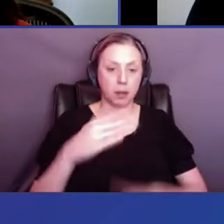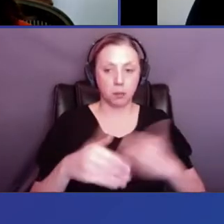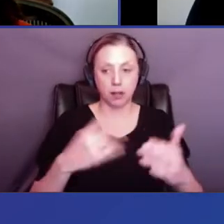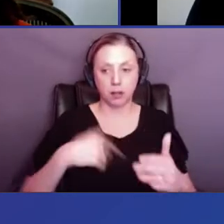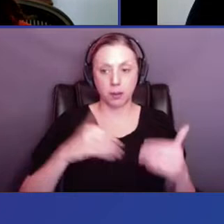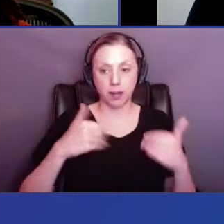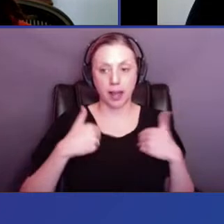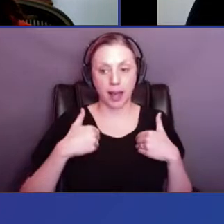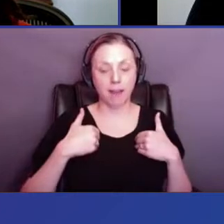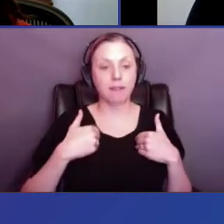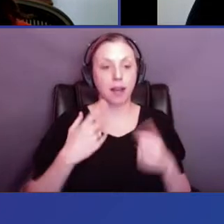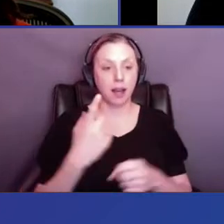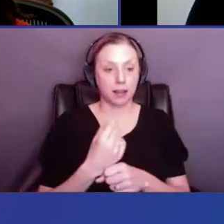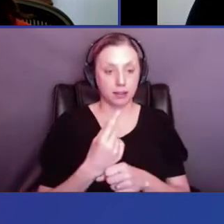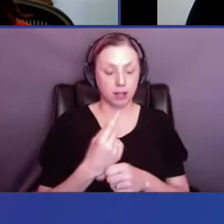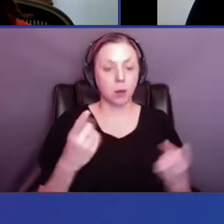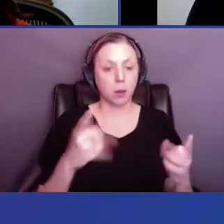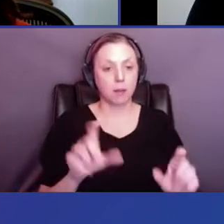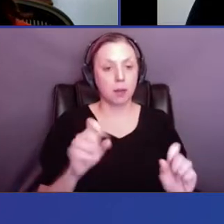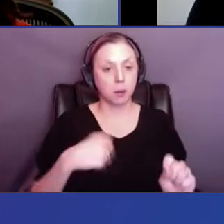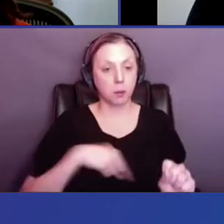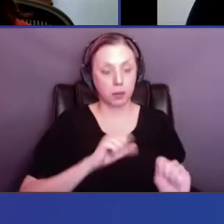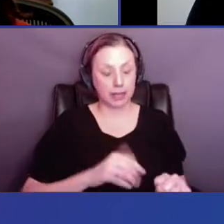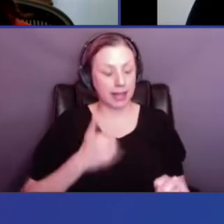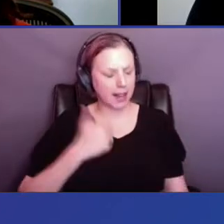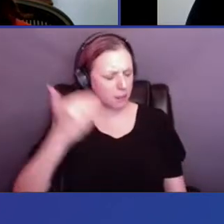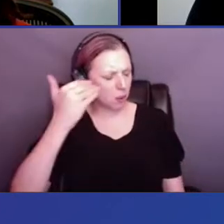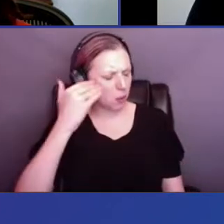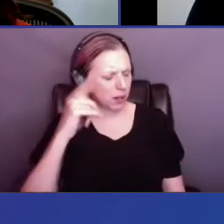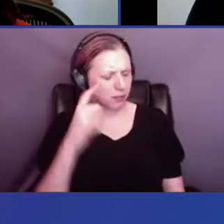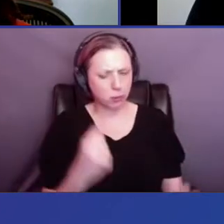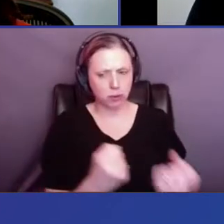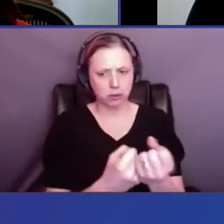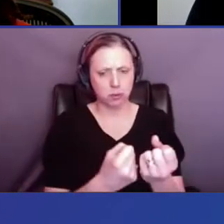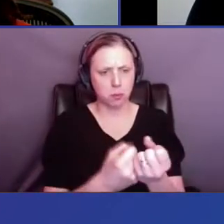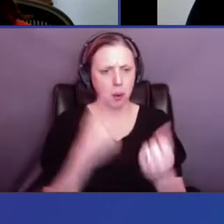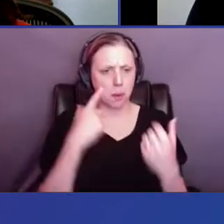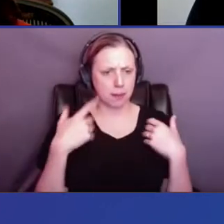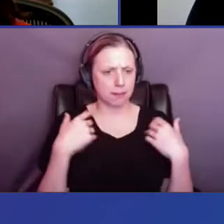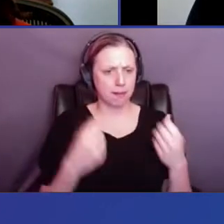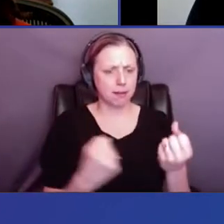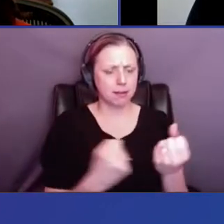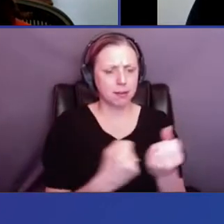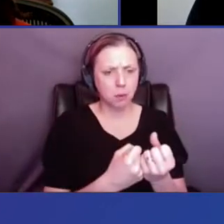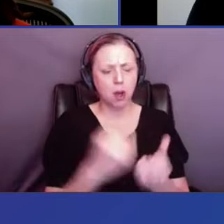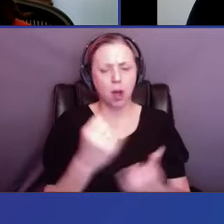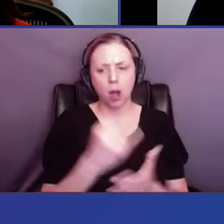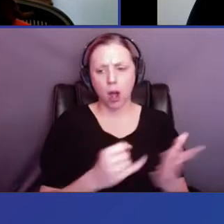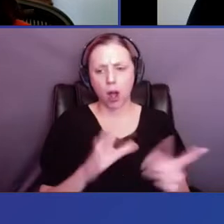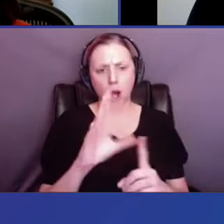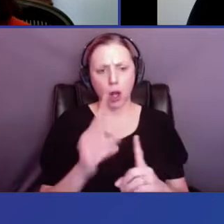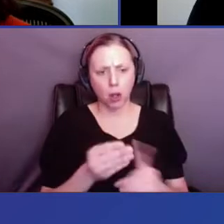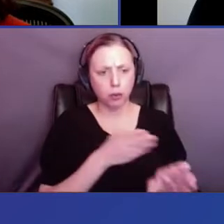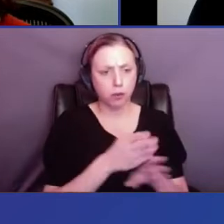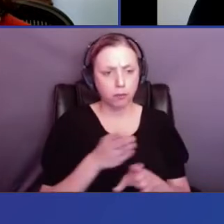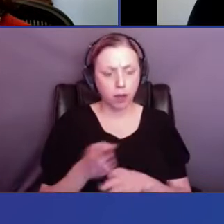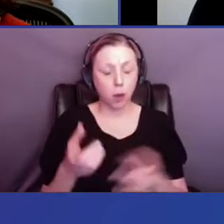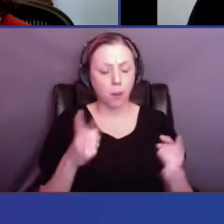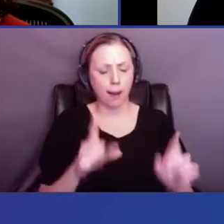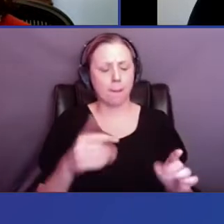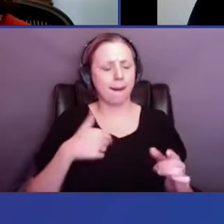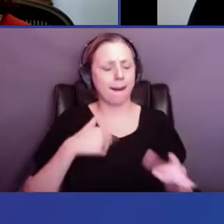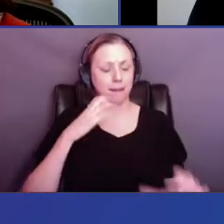raise awareness of the importance of funding mental health support and services within the arts and culture field. That means having conversation with our